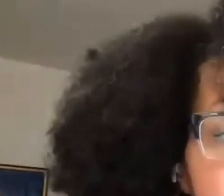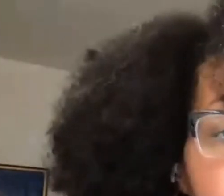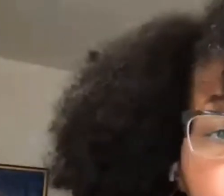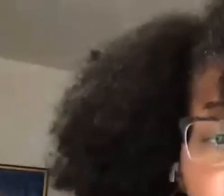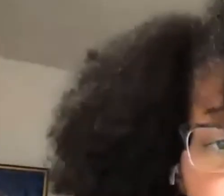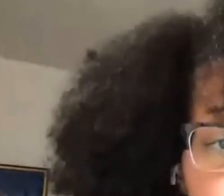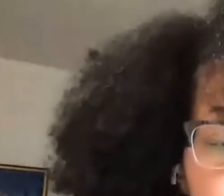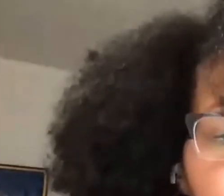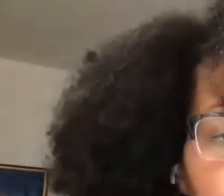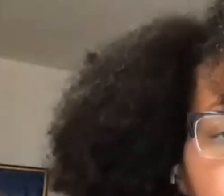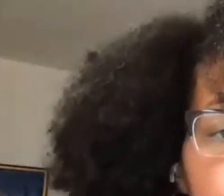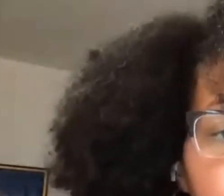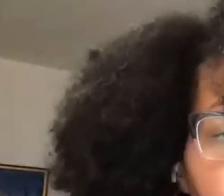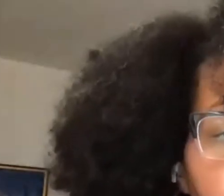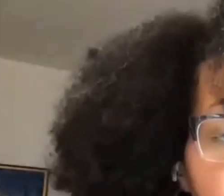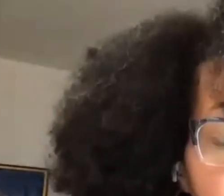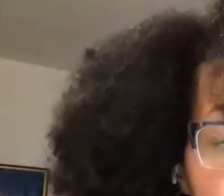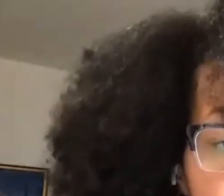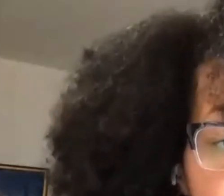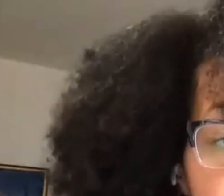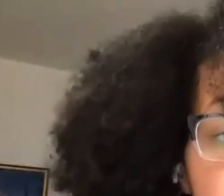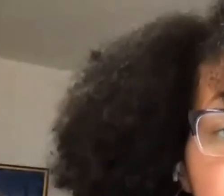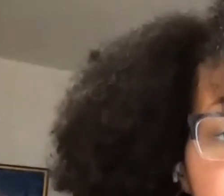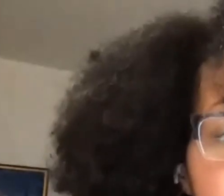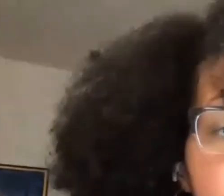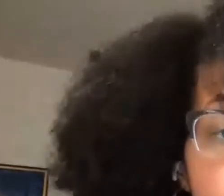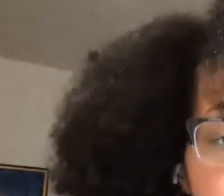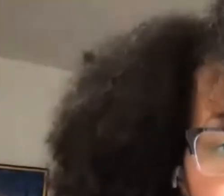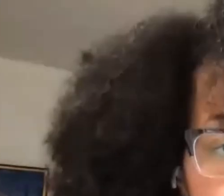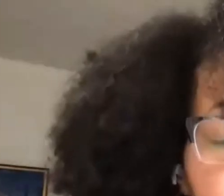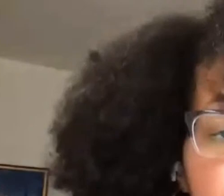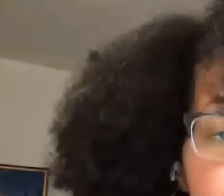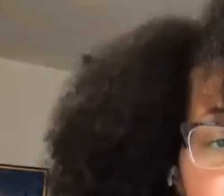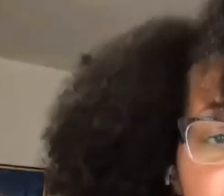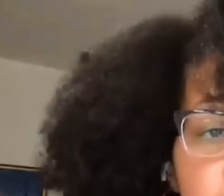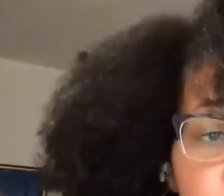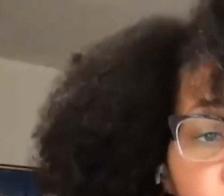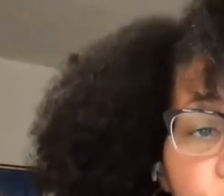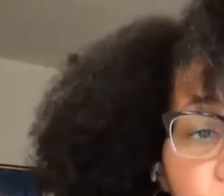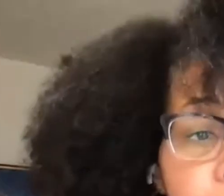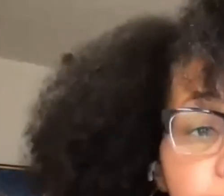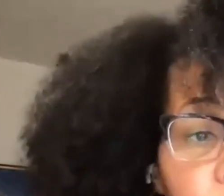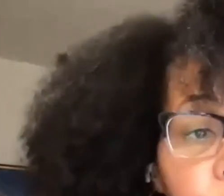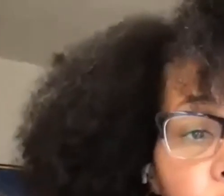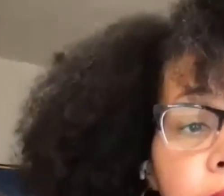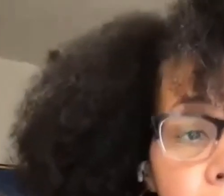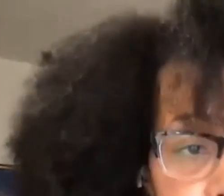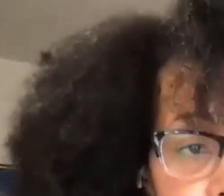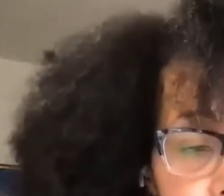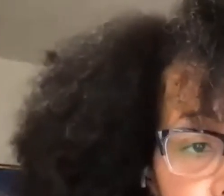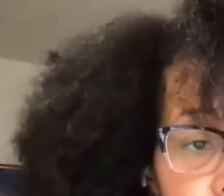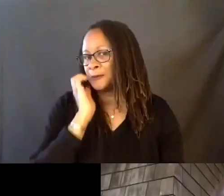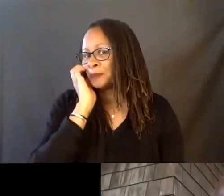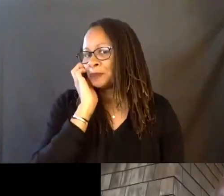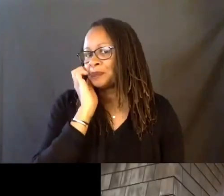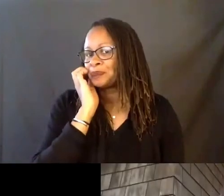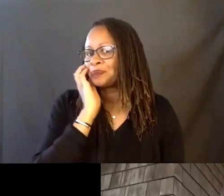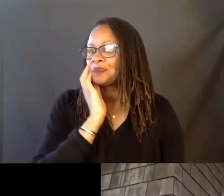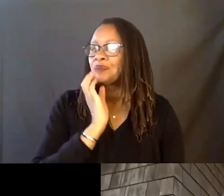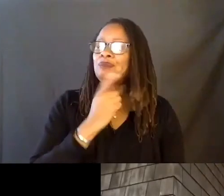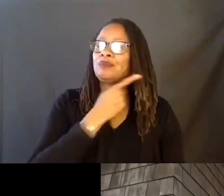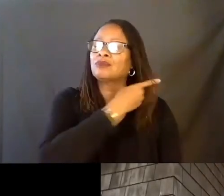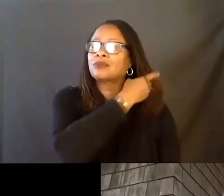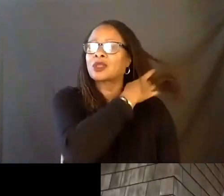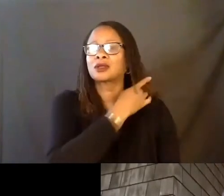and decide and set the terms on which these stories are made. That is literally what has gotten us to the place that we are in. We're talking